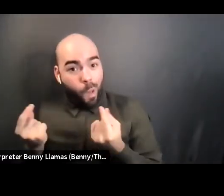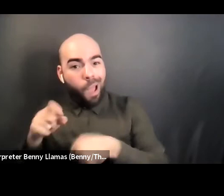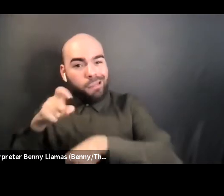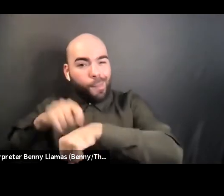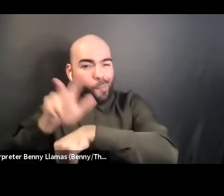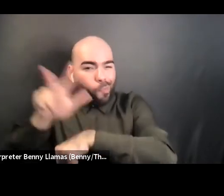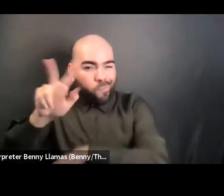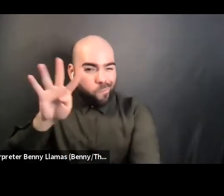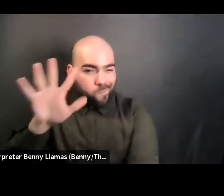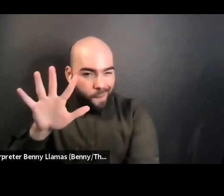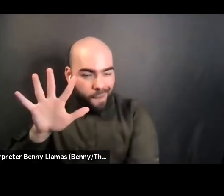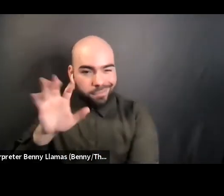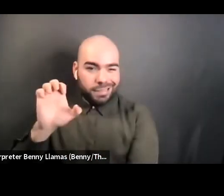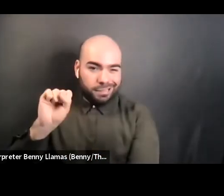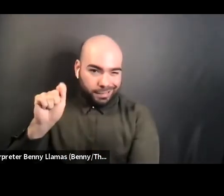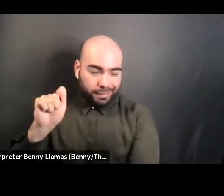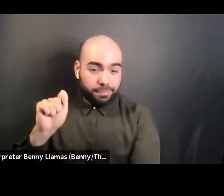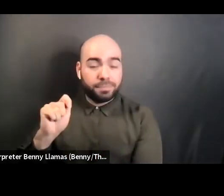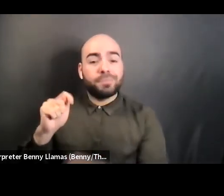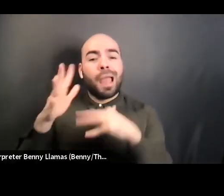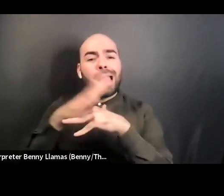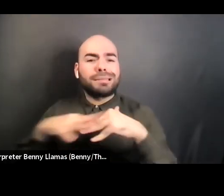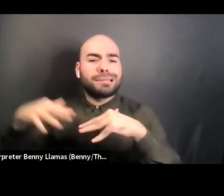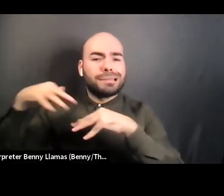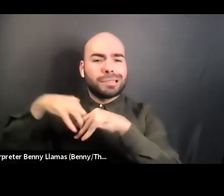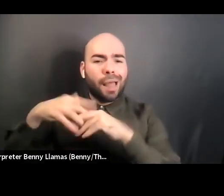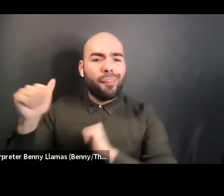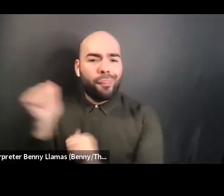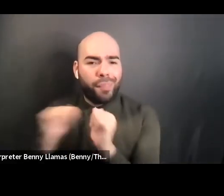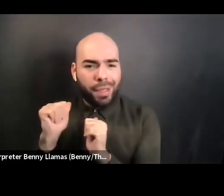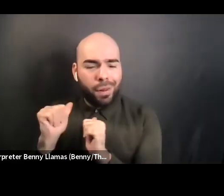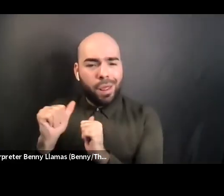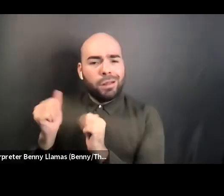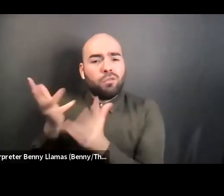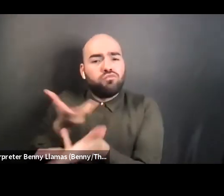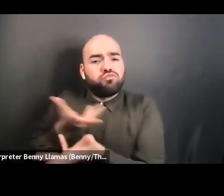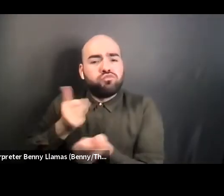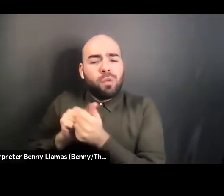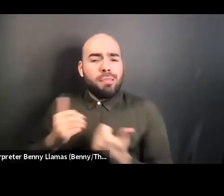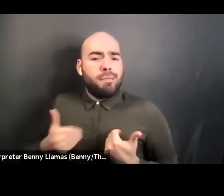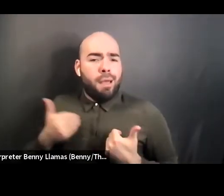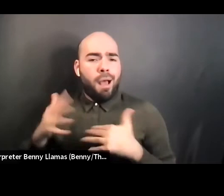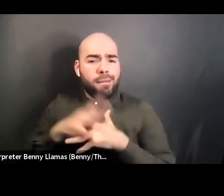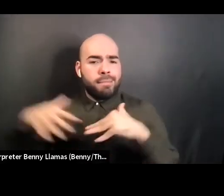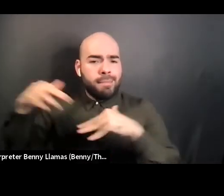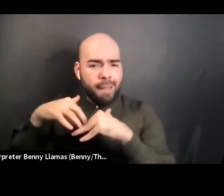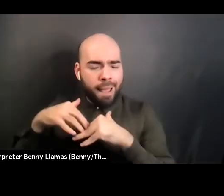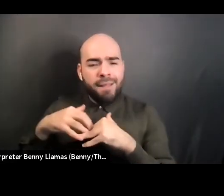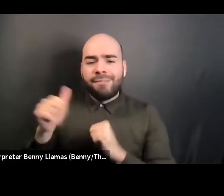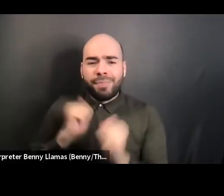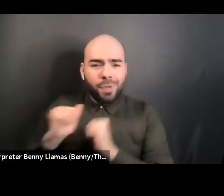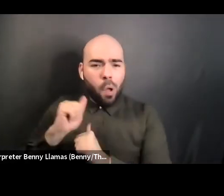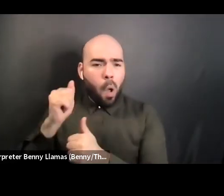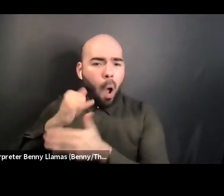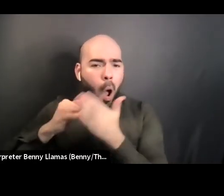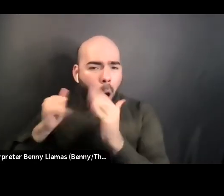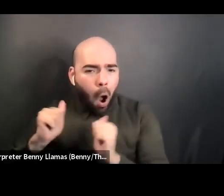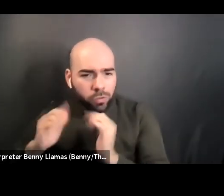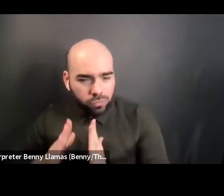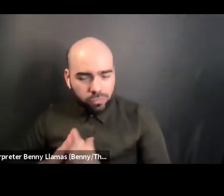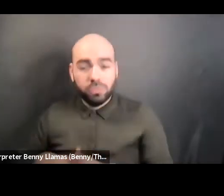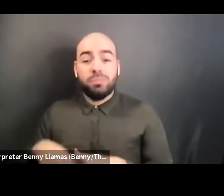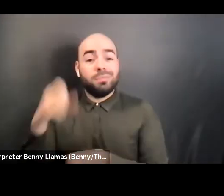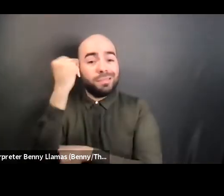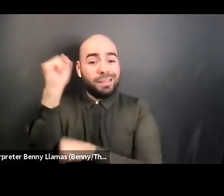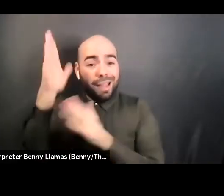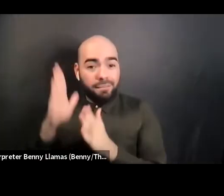3:45 Eastern is Indigenizing Theater, Conversations with Young Native Theater Artists and Activists, where you'll hear from young Native theater makers